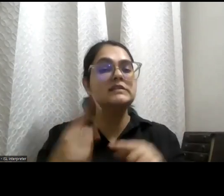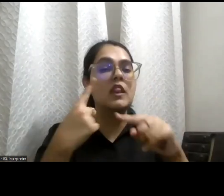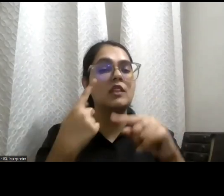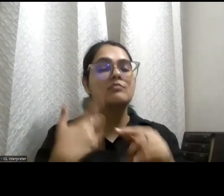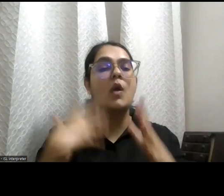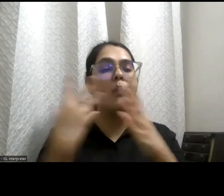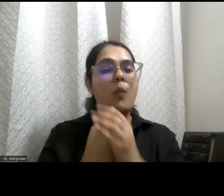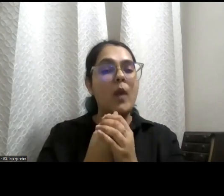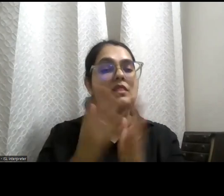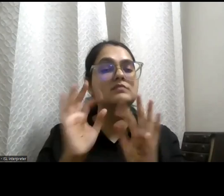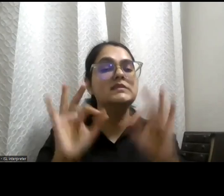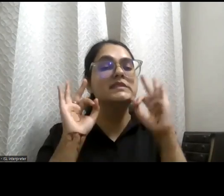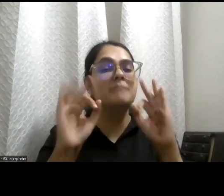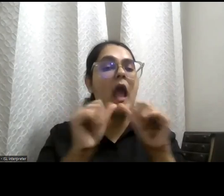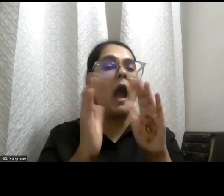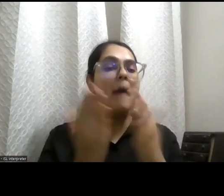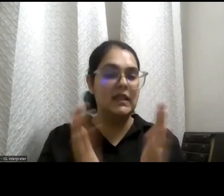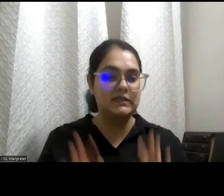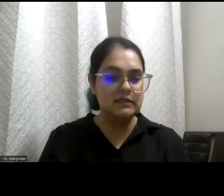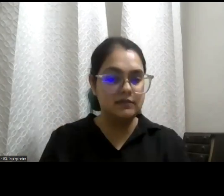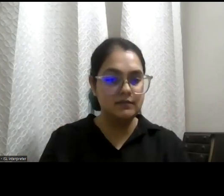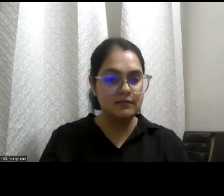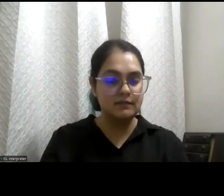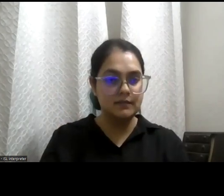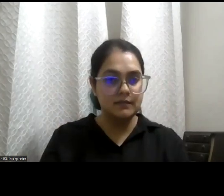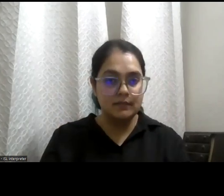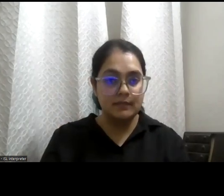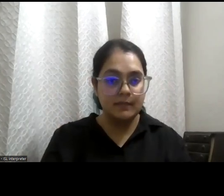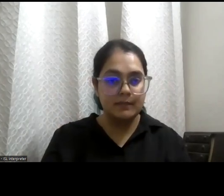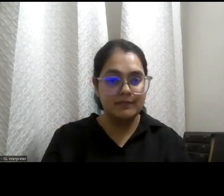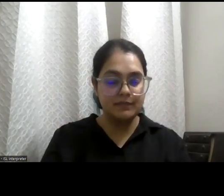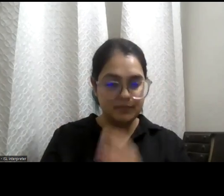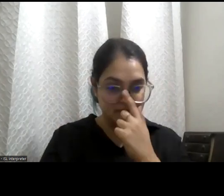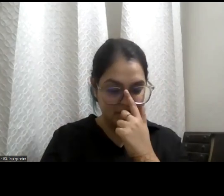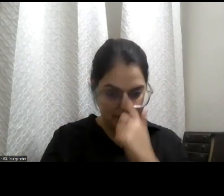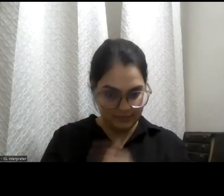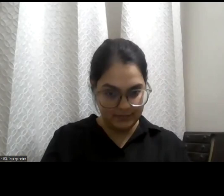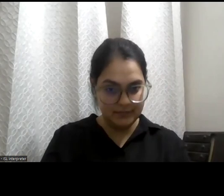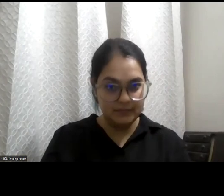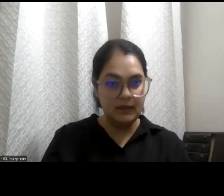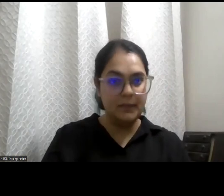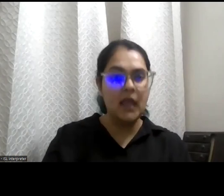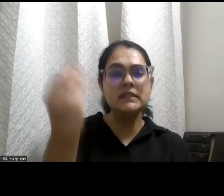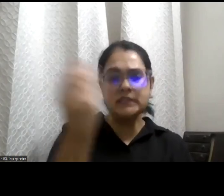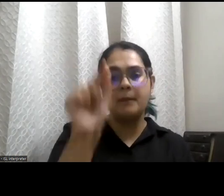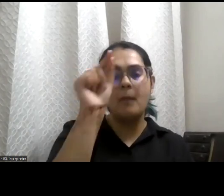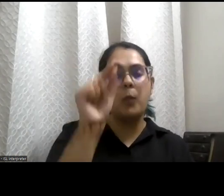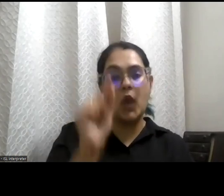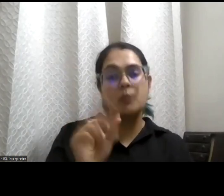area of skill development and education both. Now, at the outset, I've got a couple of points,